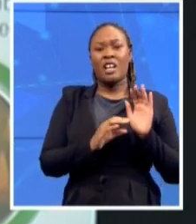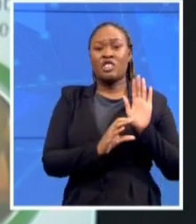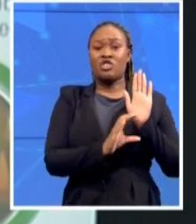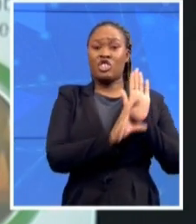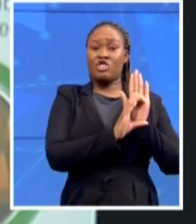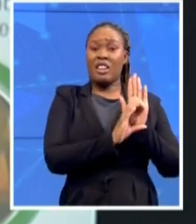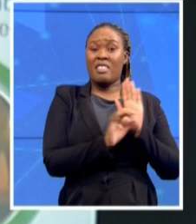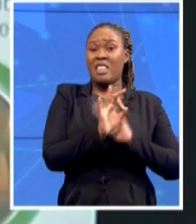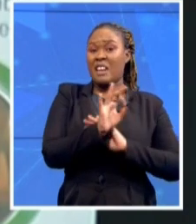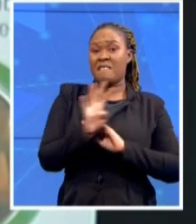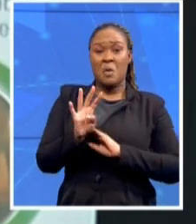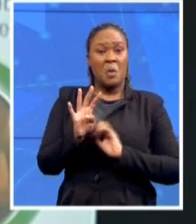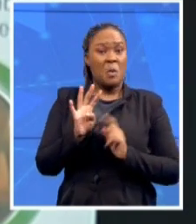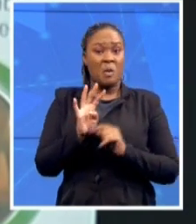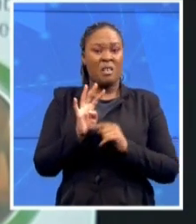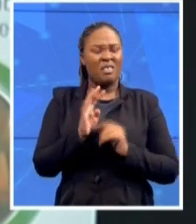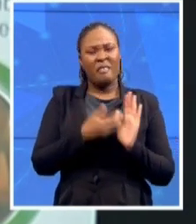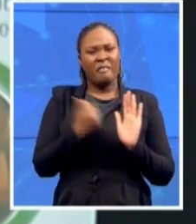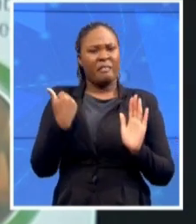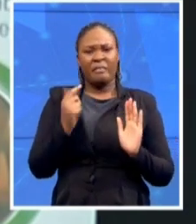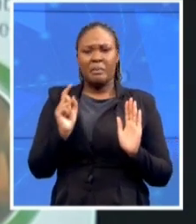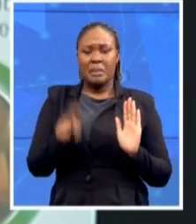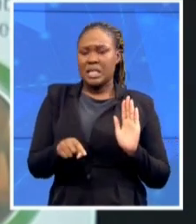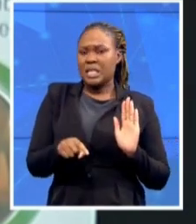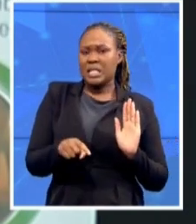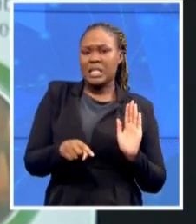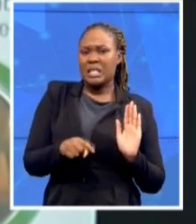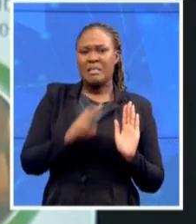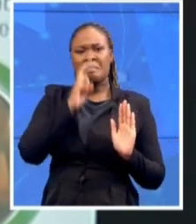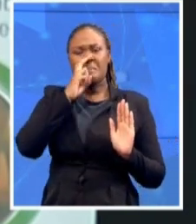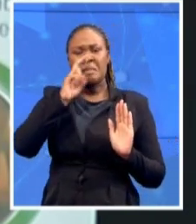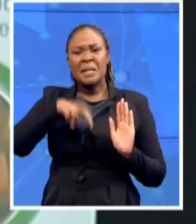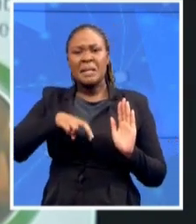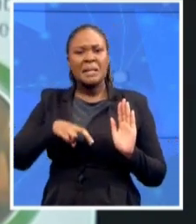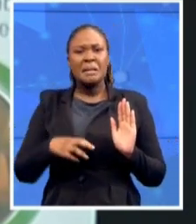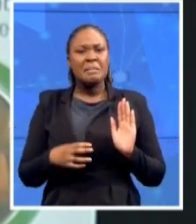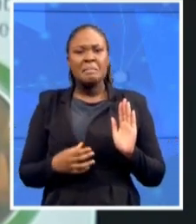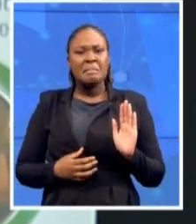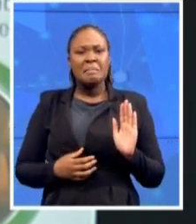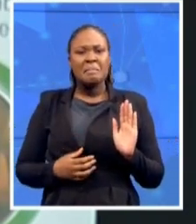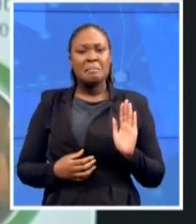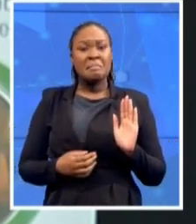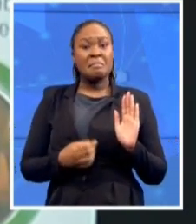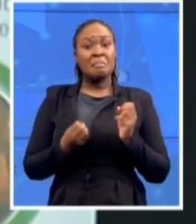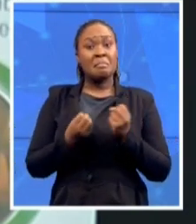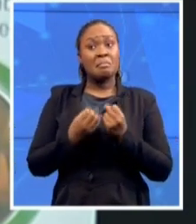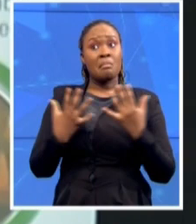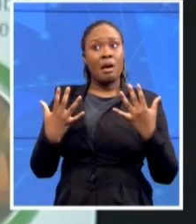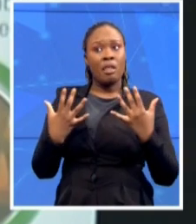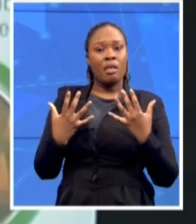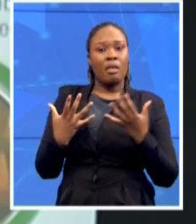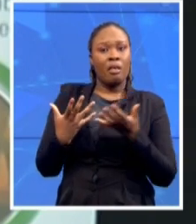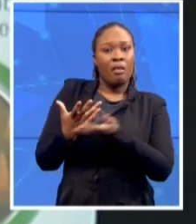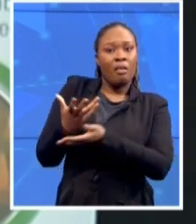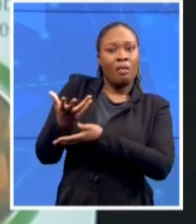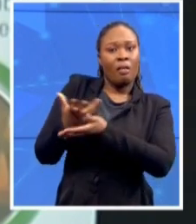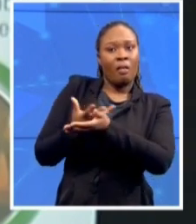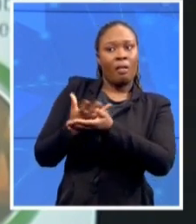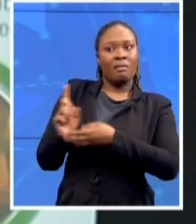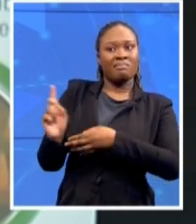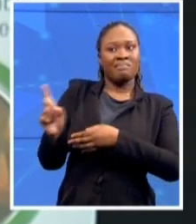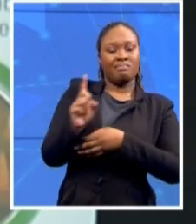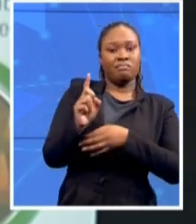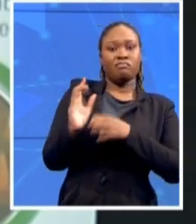Those who have discussed this with us in detail have made the point, as the